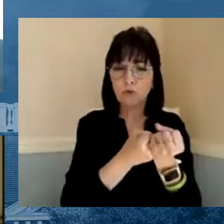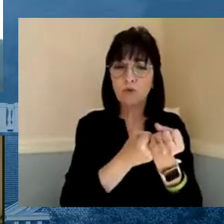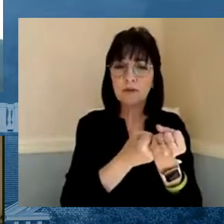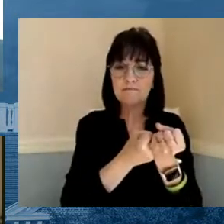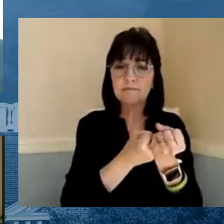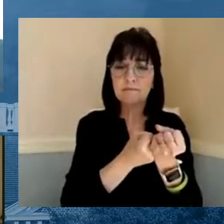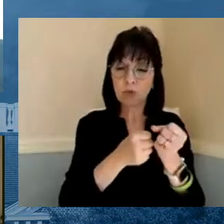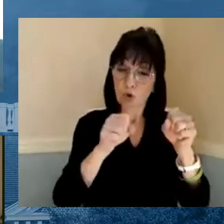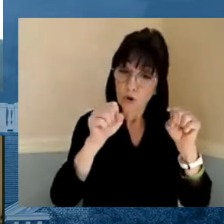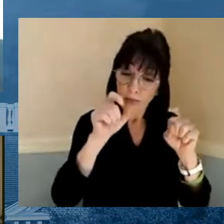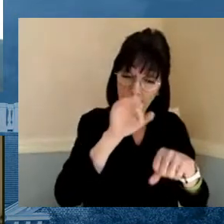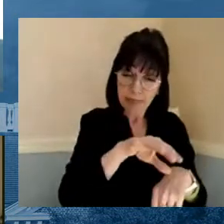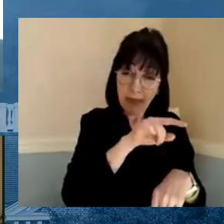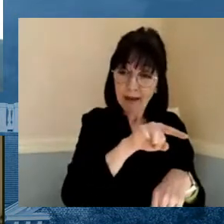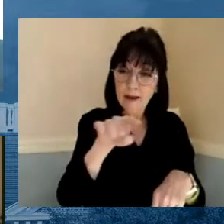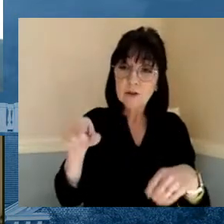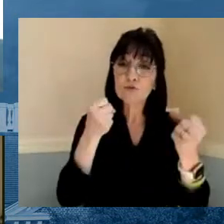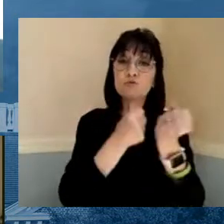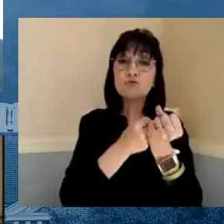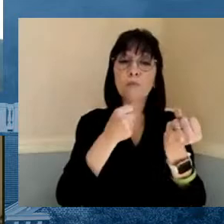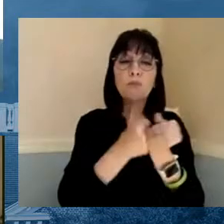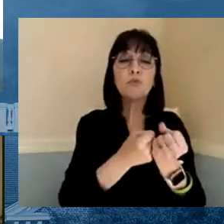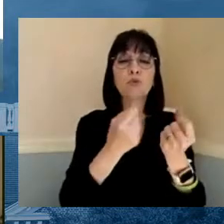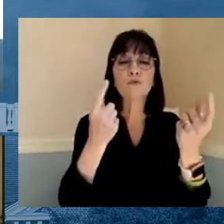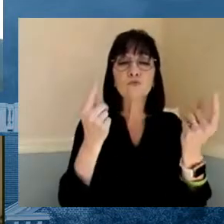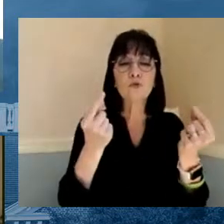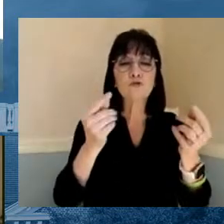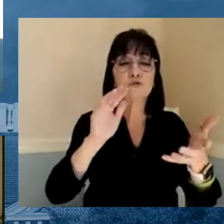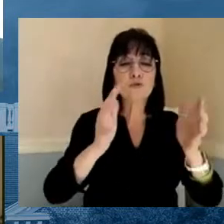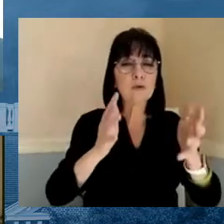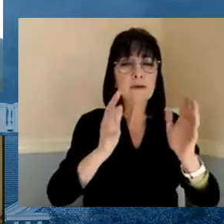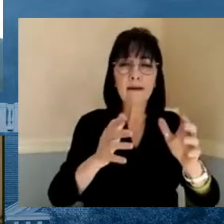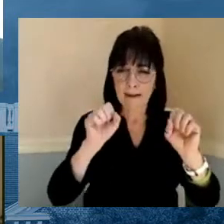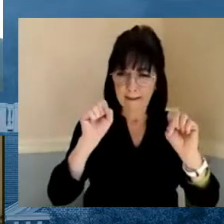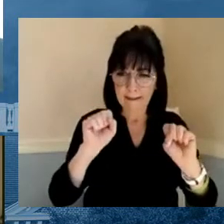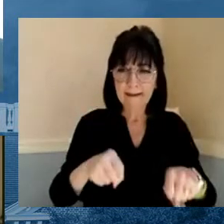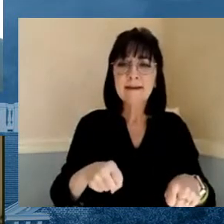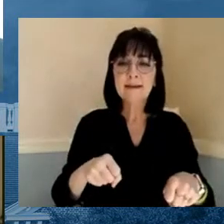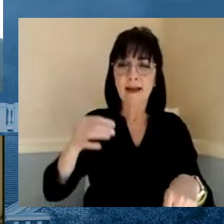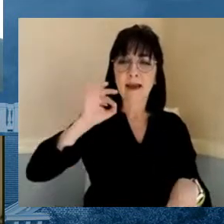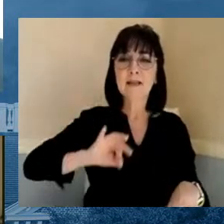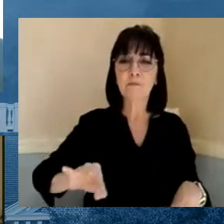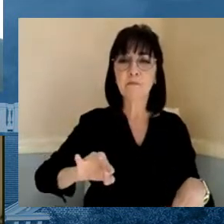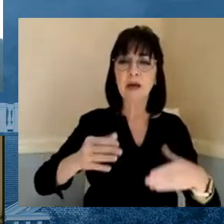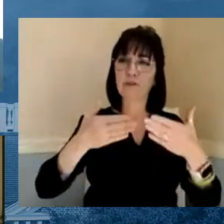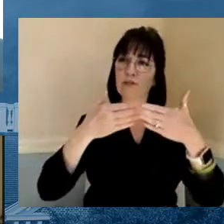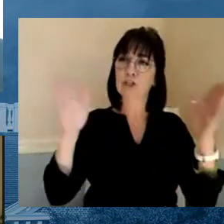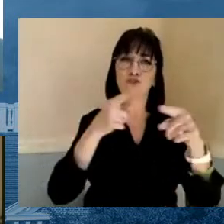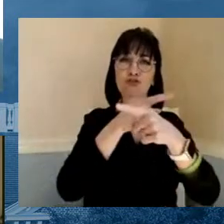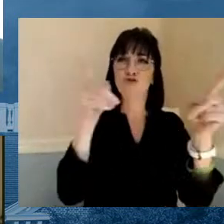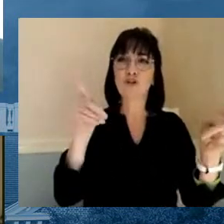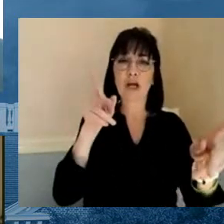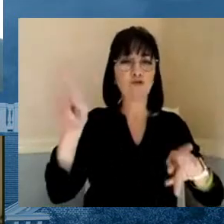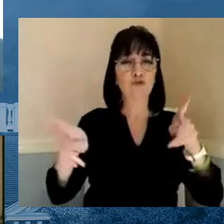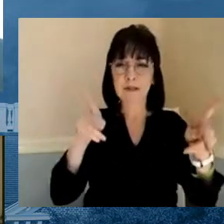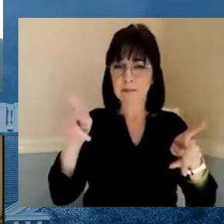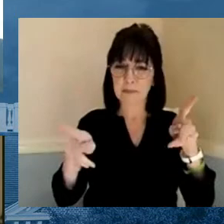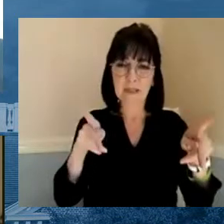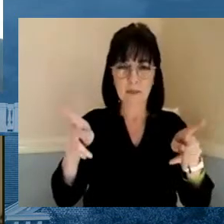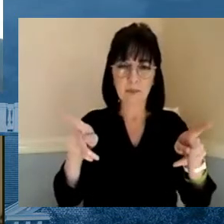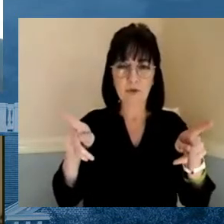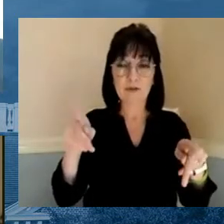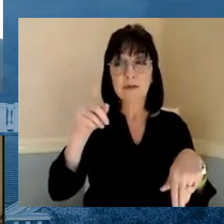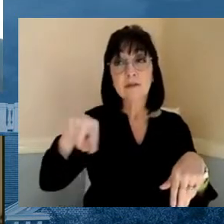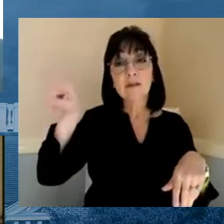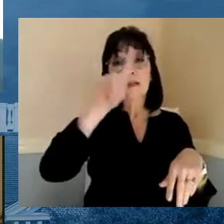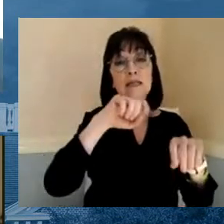also benefit the entire population and certainly would not interfere. Society must understand that a person's presentation, whether they make